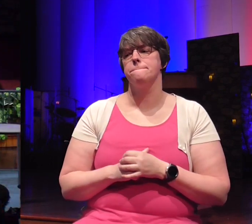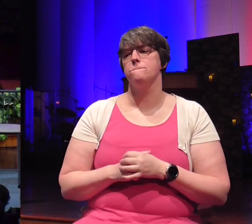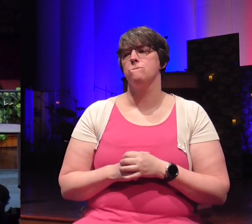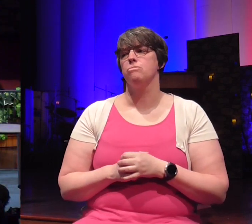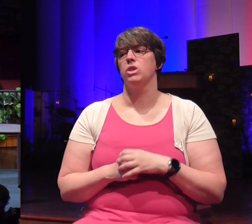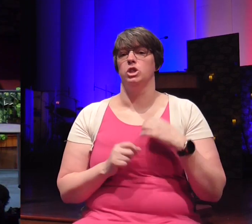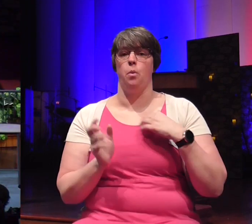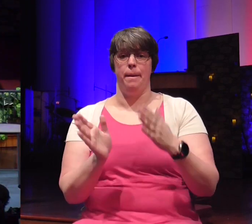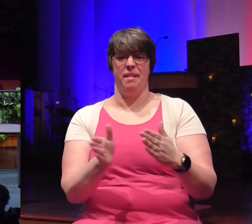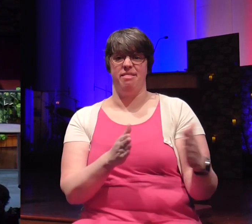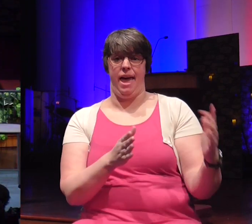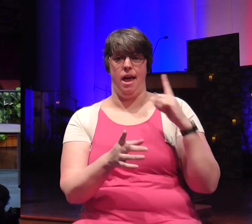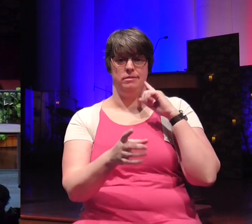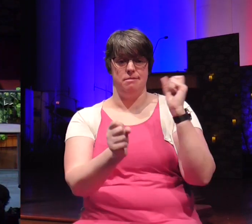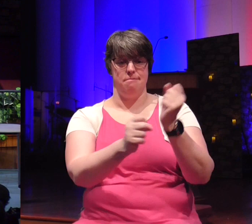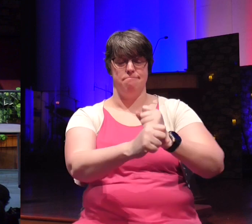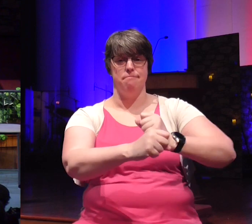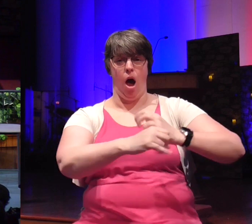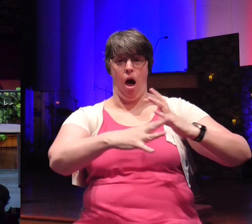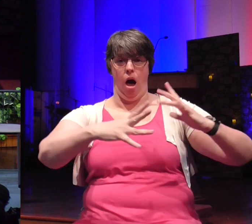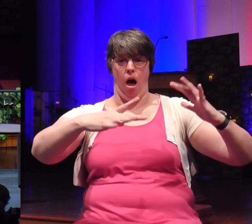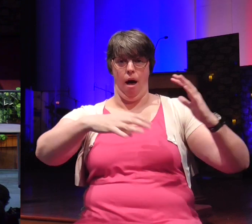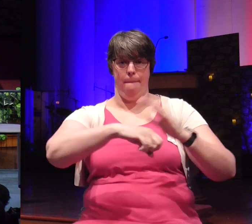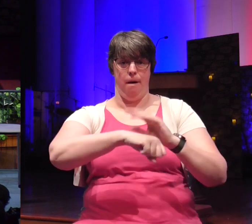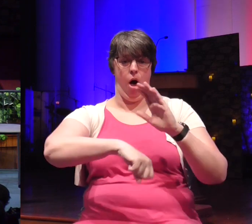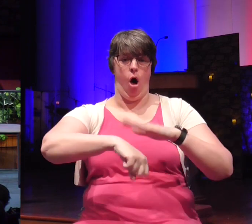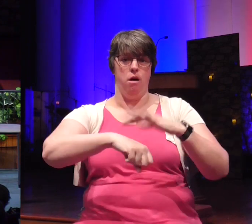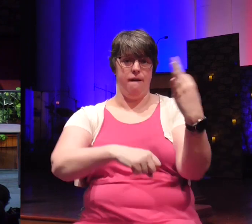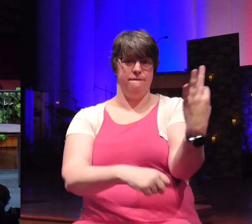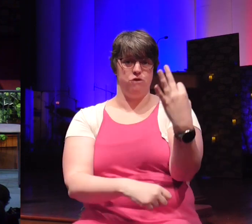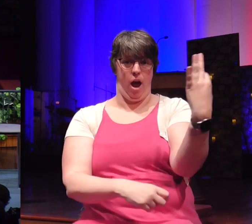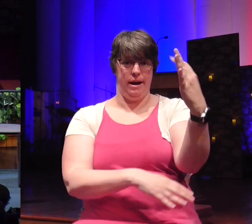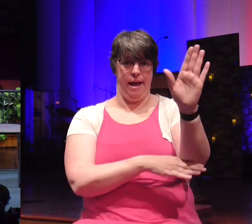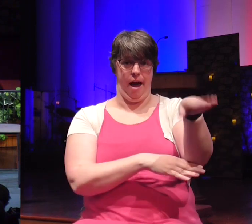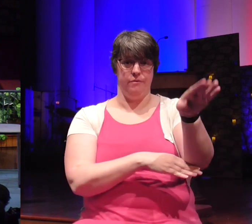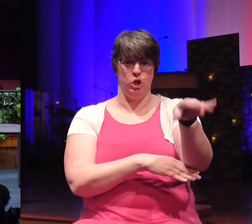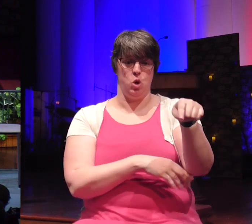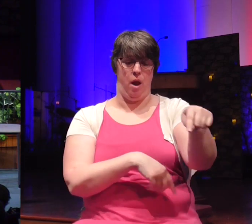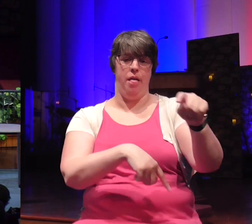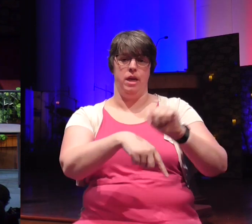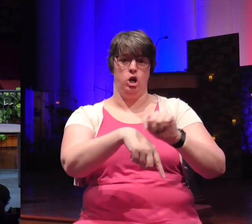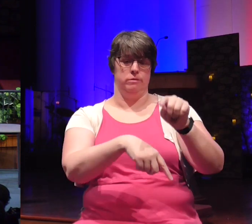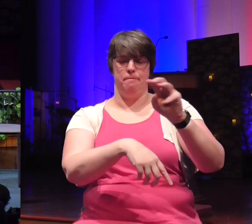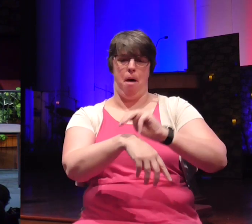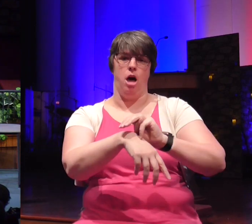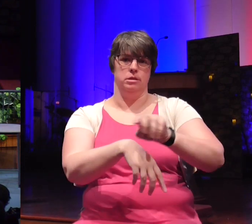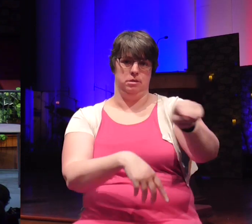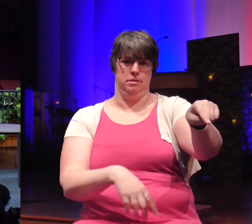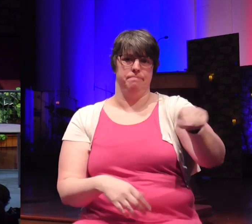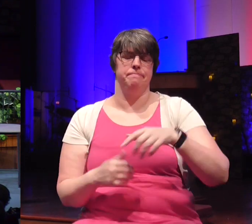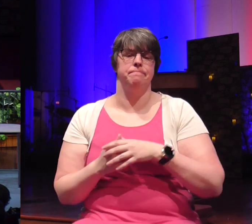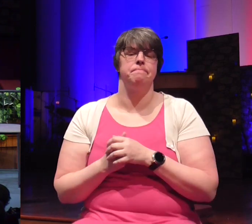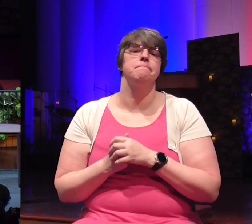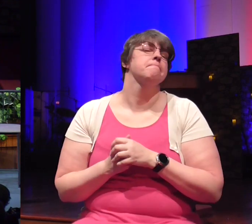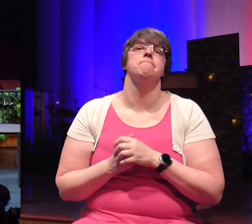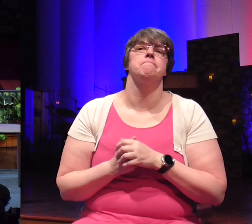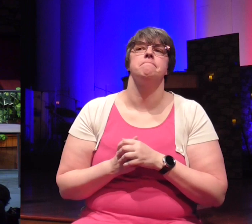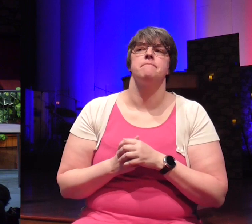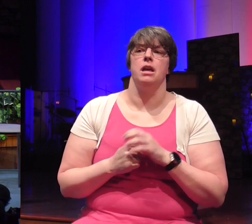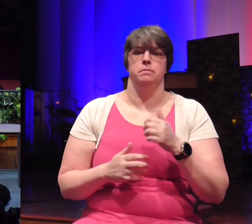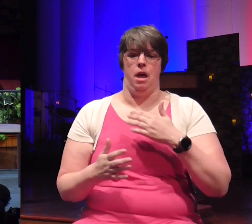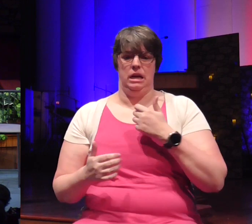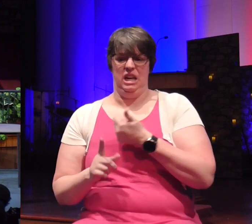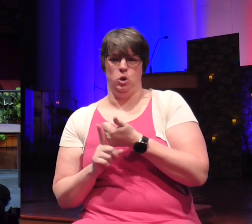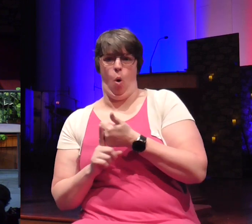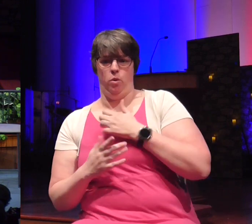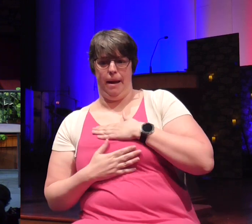planned to detonate a homemade bomb on Friday afternoon when the congregants regularly were filling the place. And he, by his own